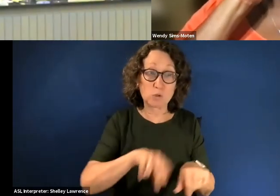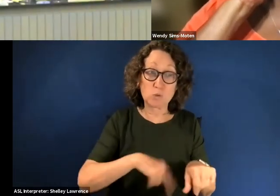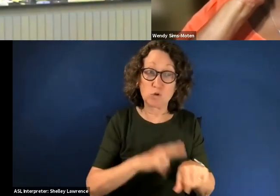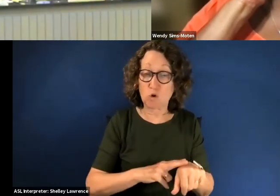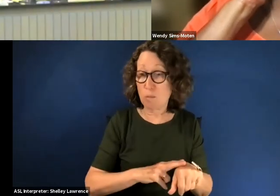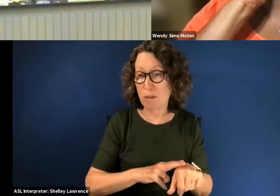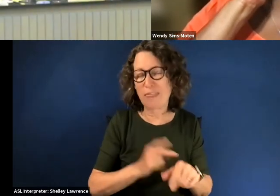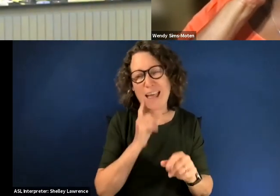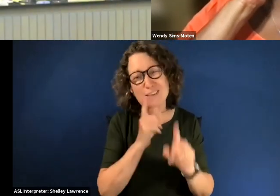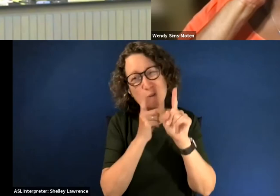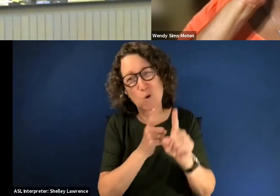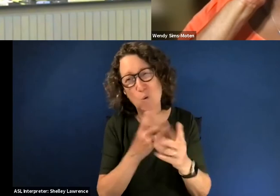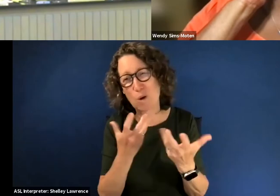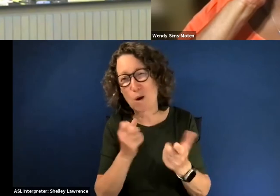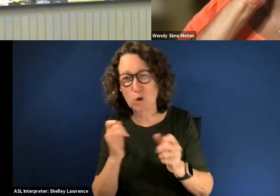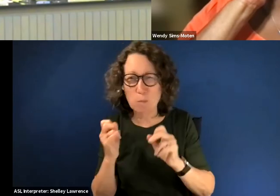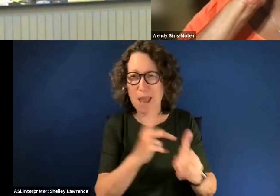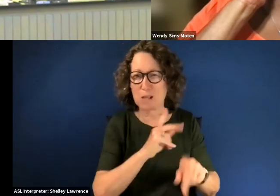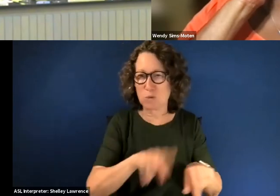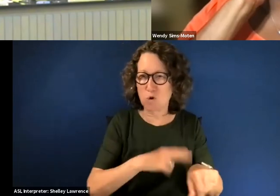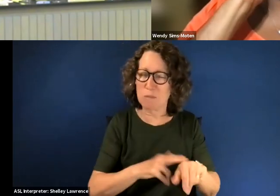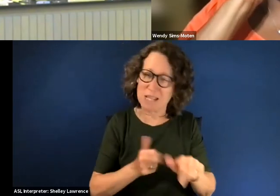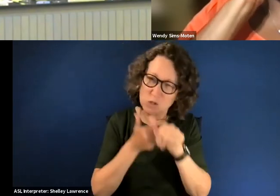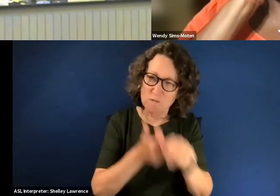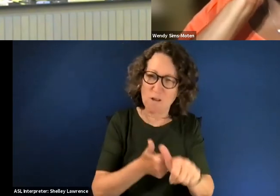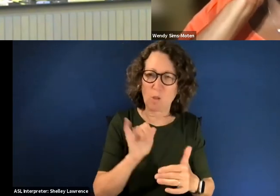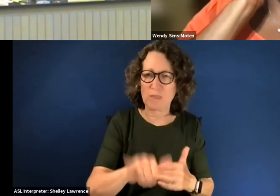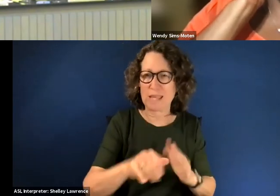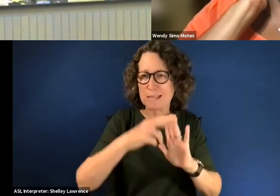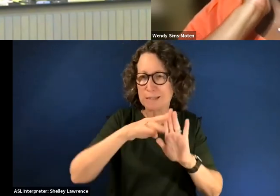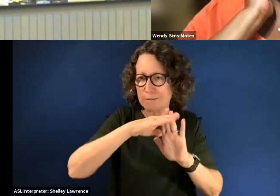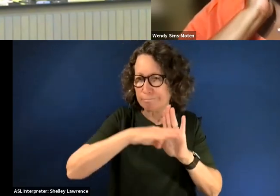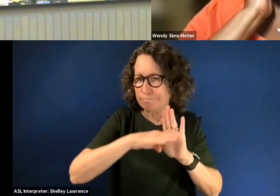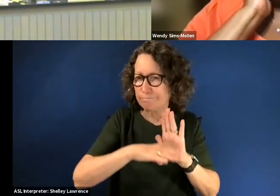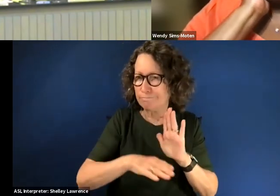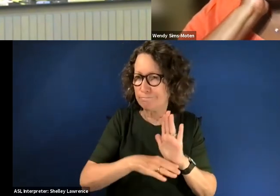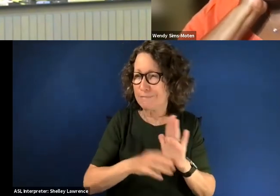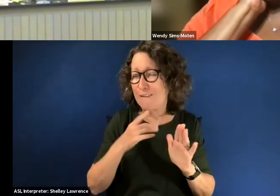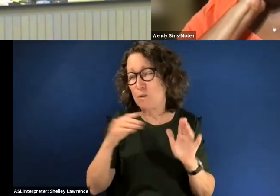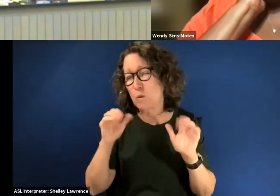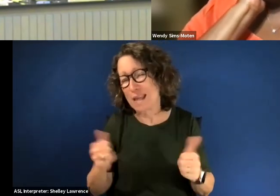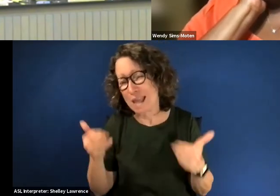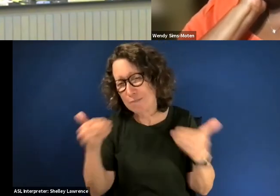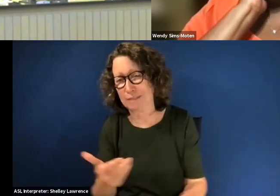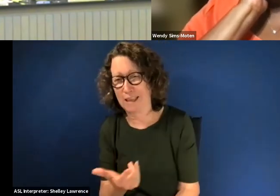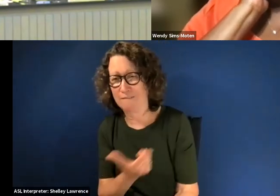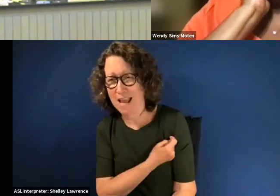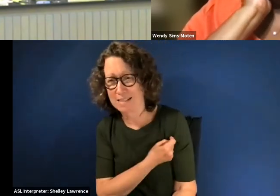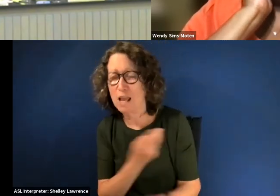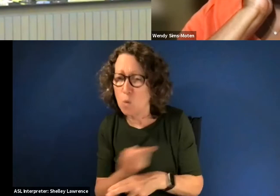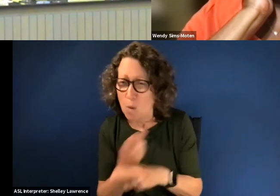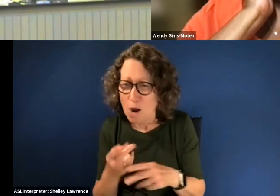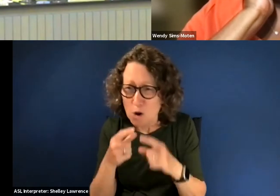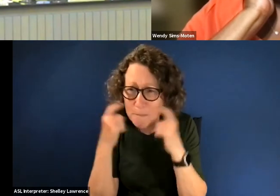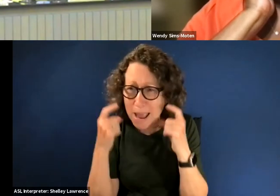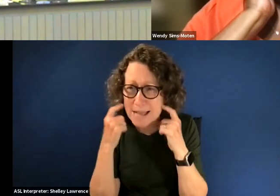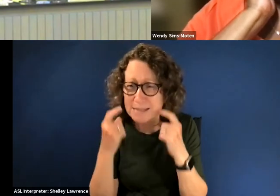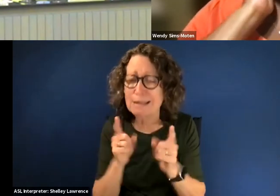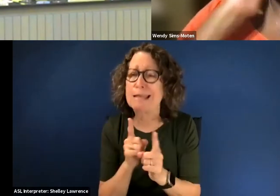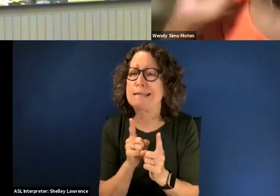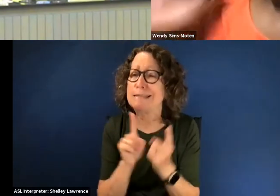I know that's the goal that we all want, is to follow these protocols. Please, if you can, get vaccinated, wear your mask,